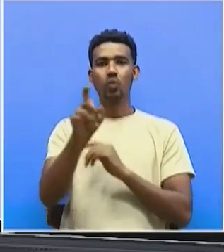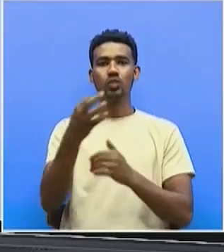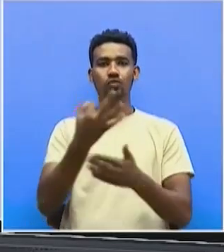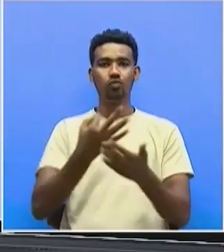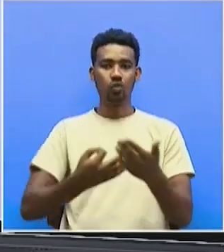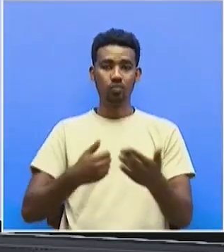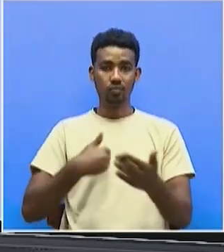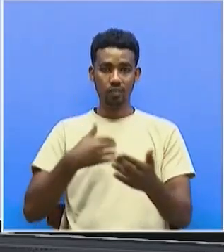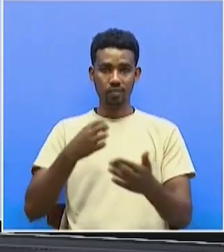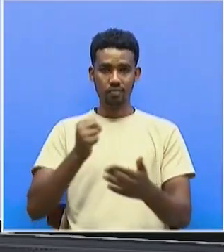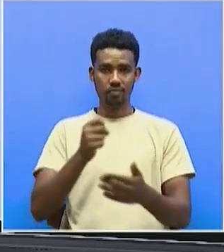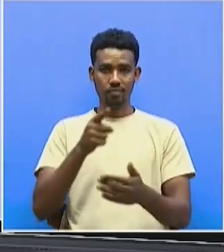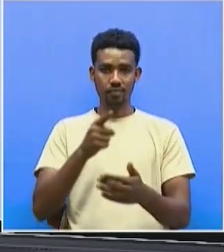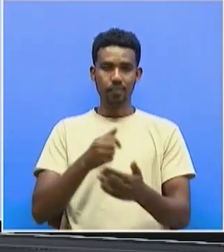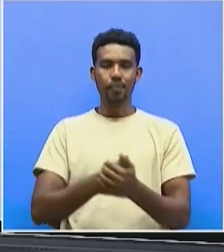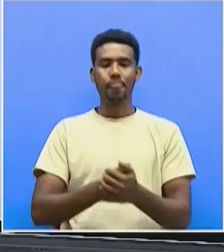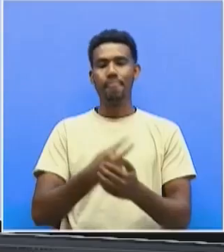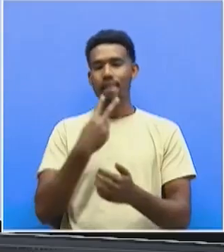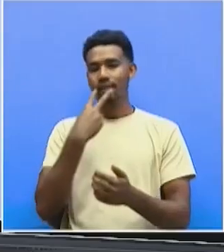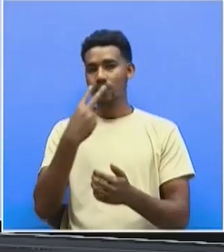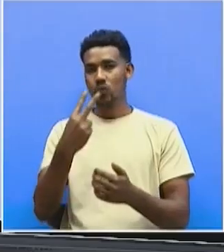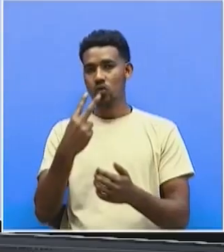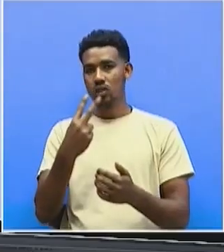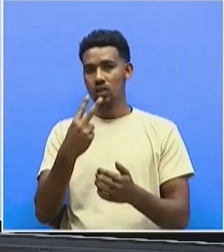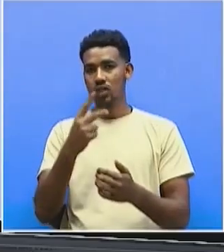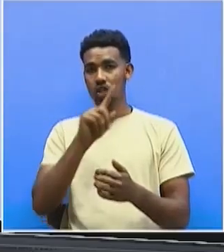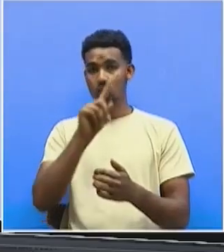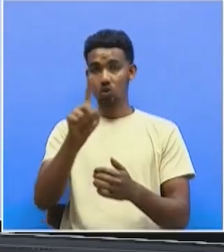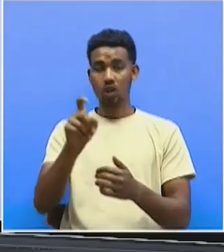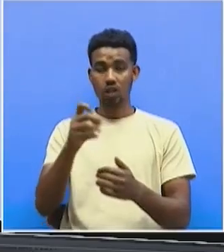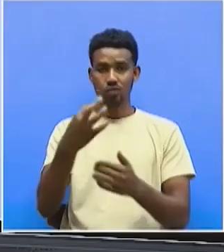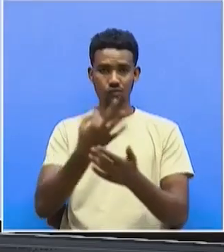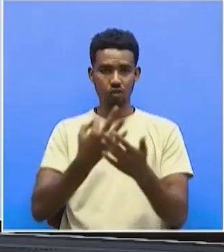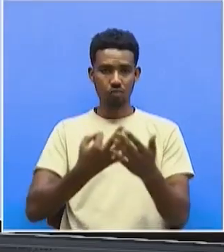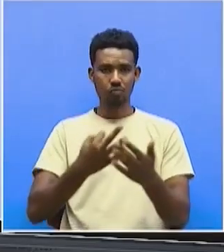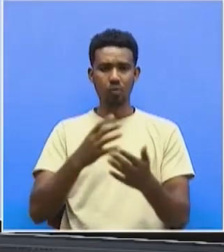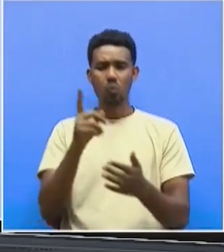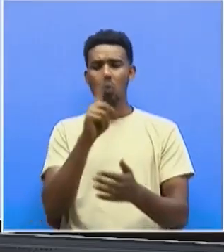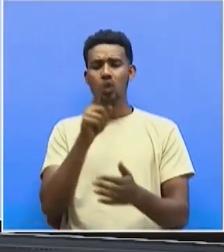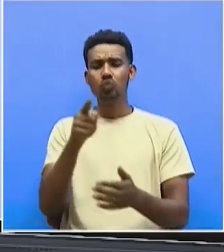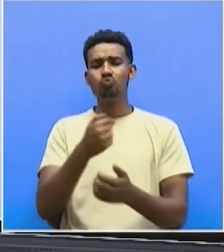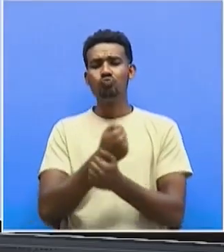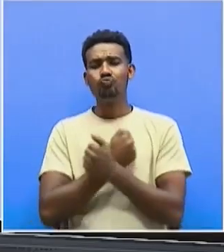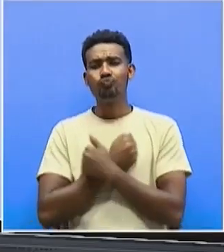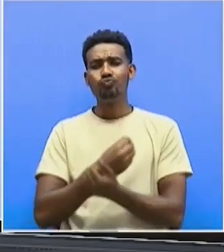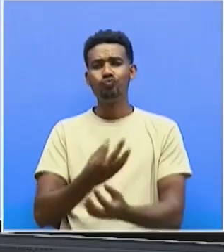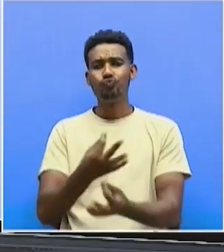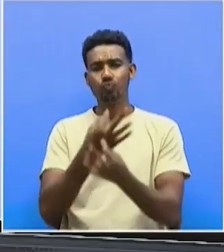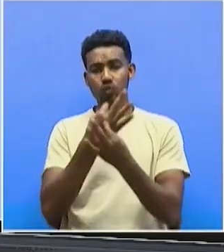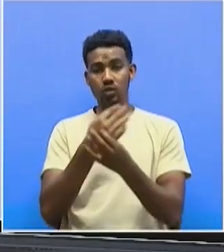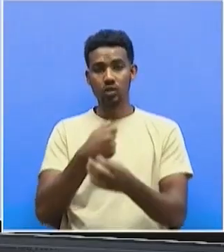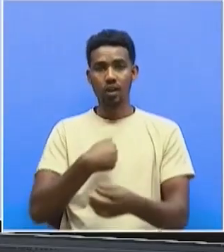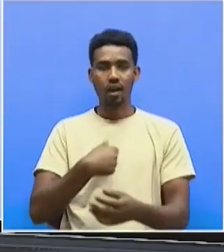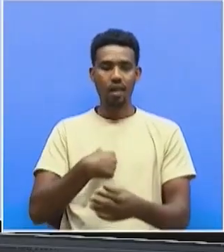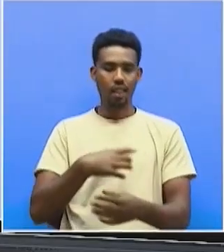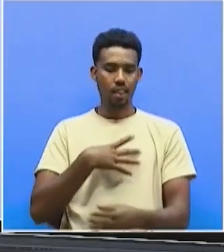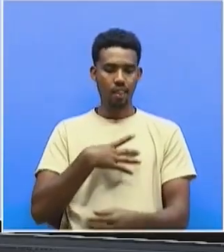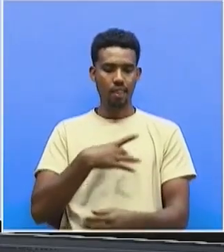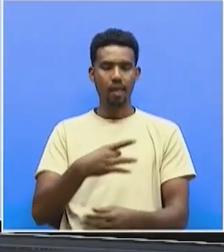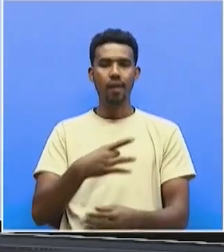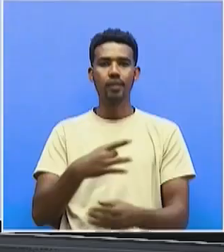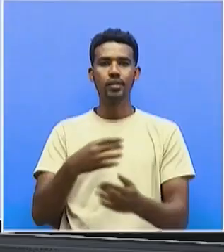also interrogative form. Look, interrogative form. What is your favorite food? Student B, I like rice